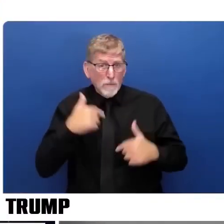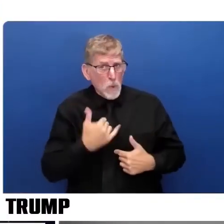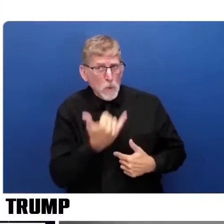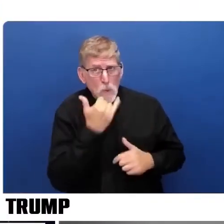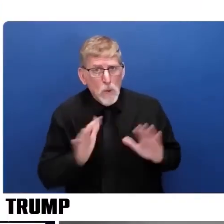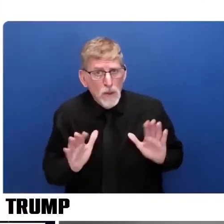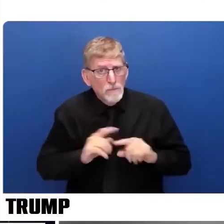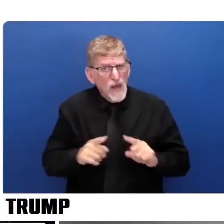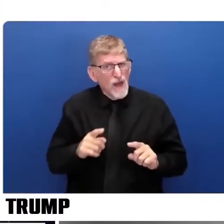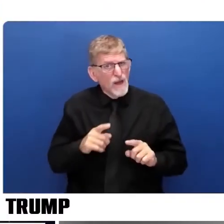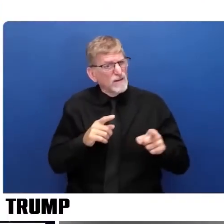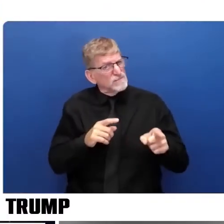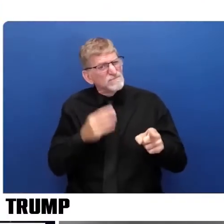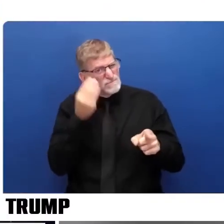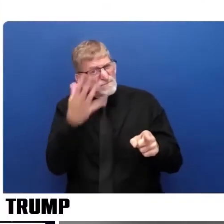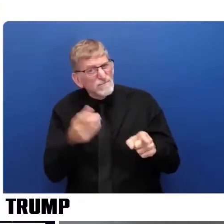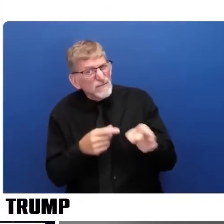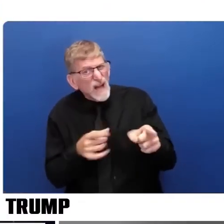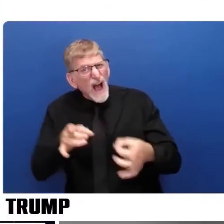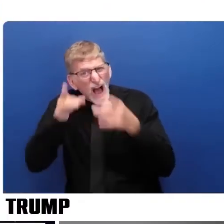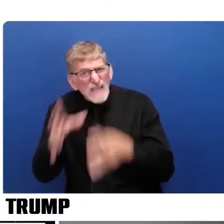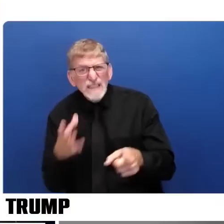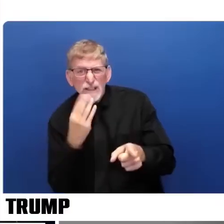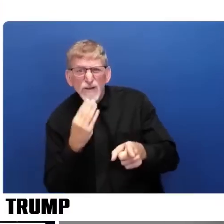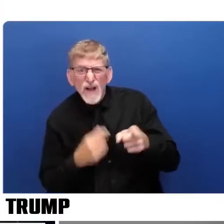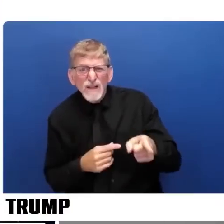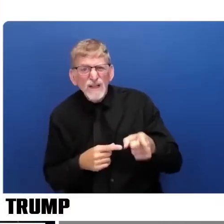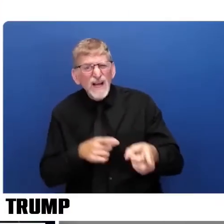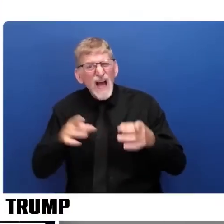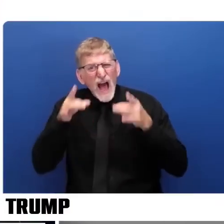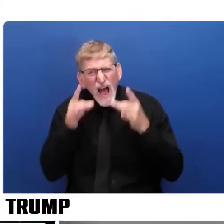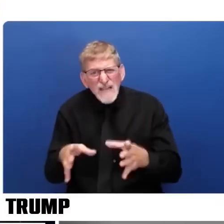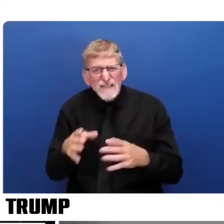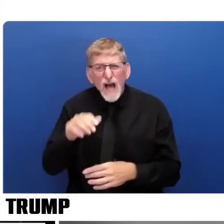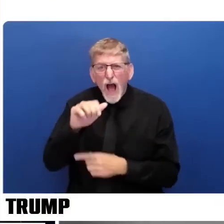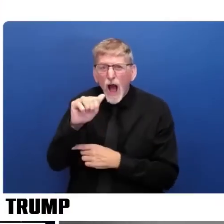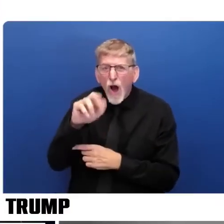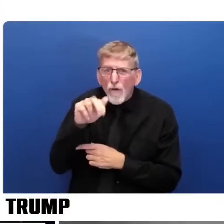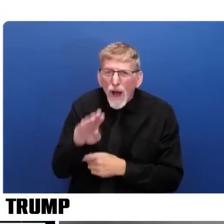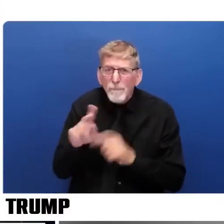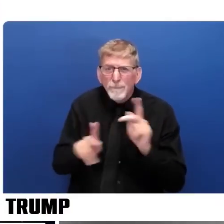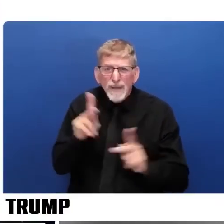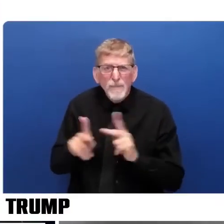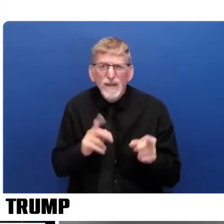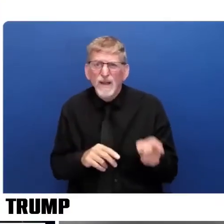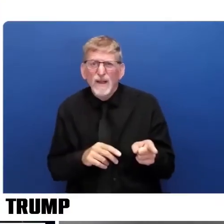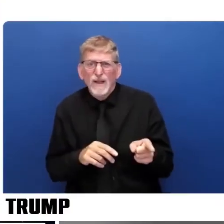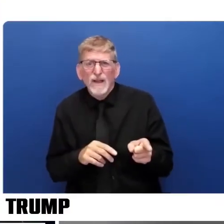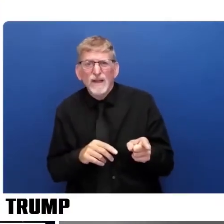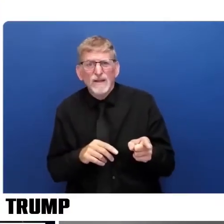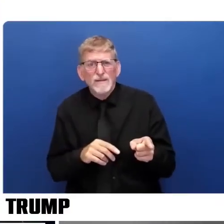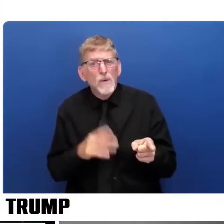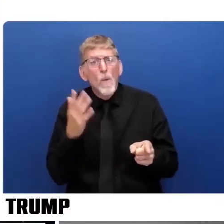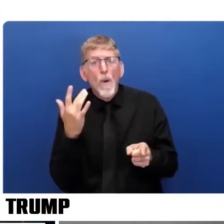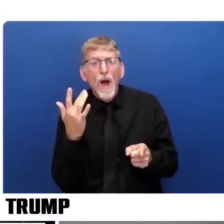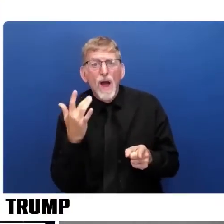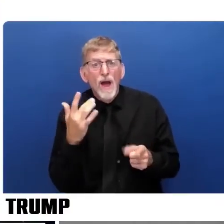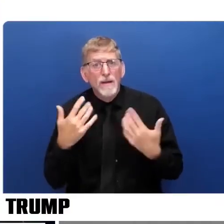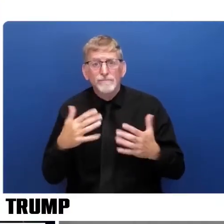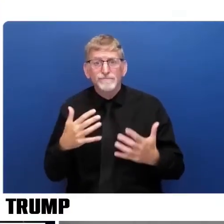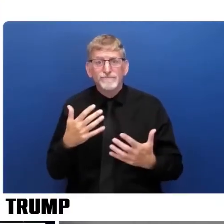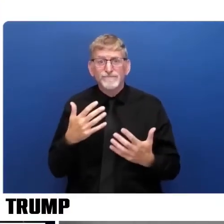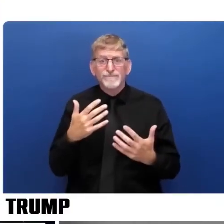in her own way, she hates the Arab population because the whole place is going to get blown